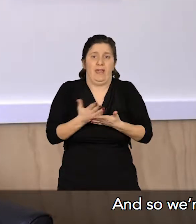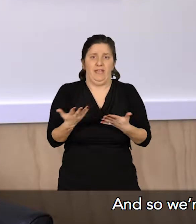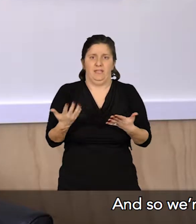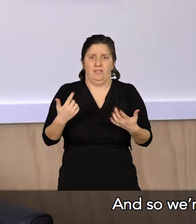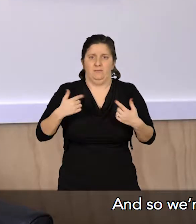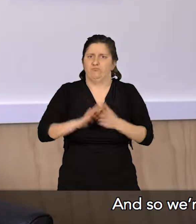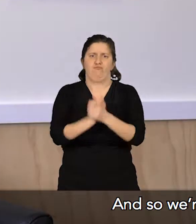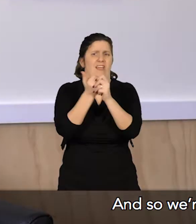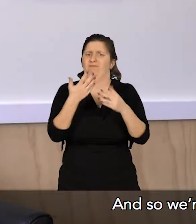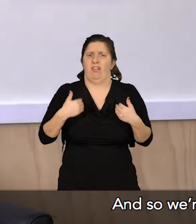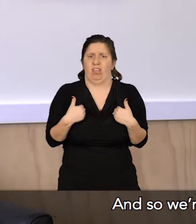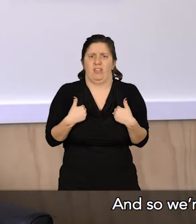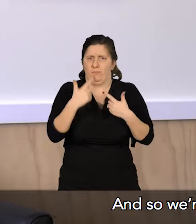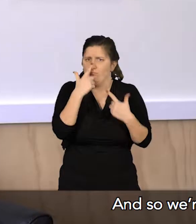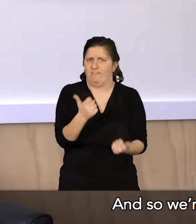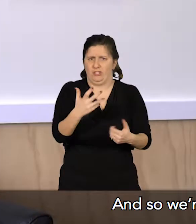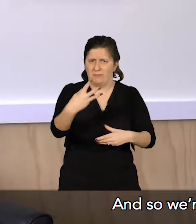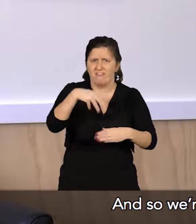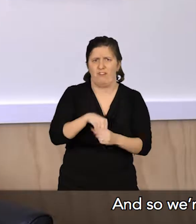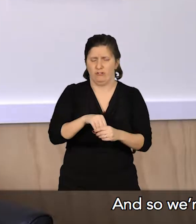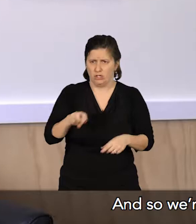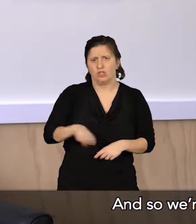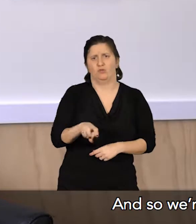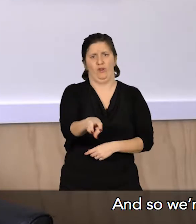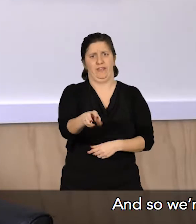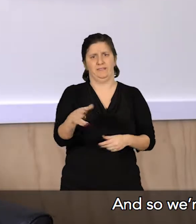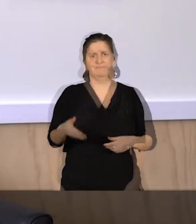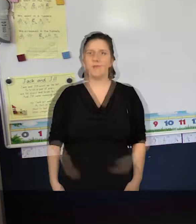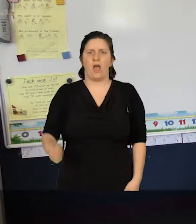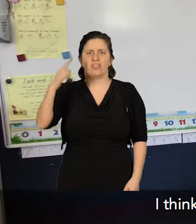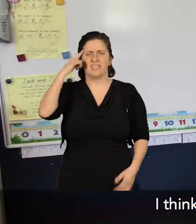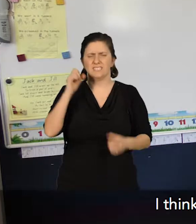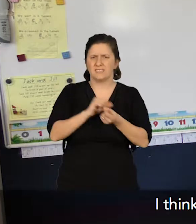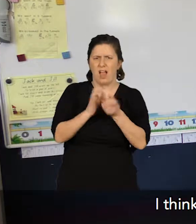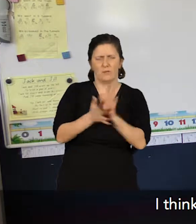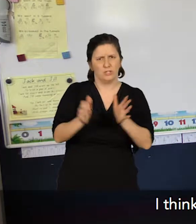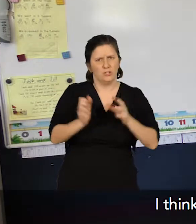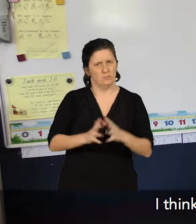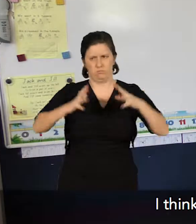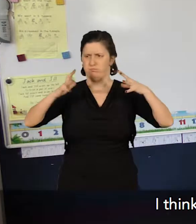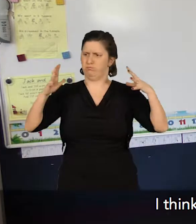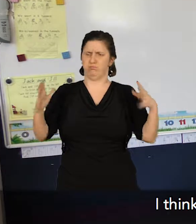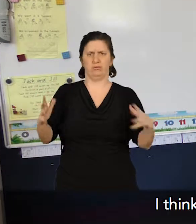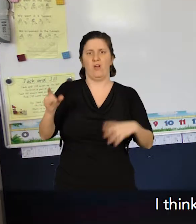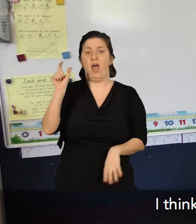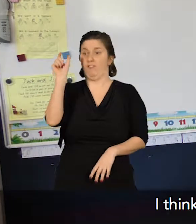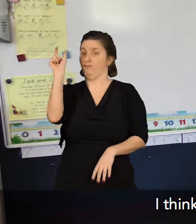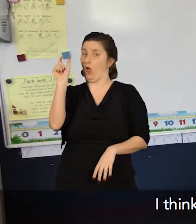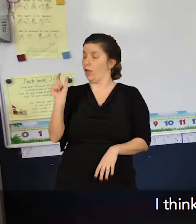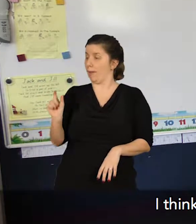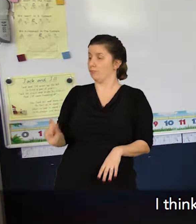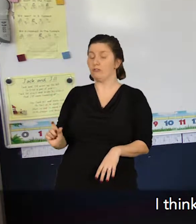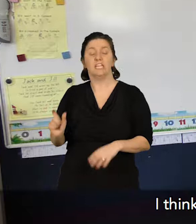so, we're very grateful and privileged to have been part of that journey. I think it's how our sign language